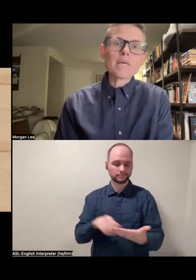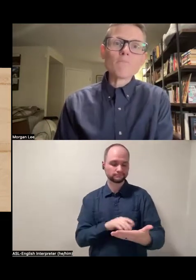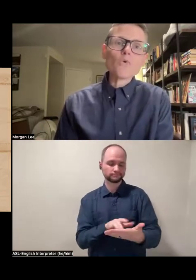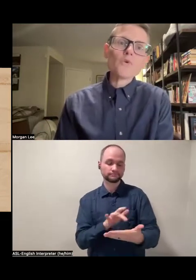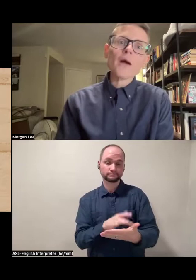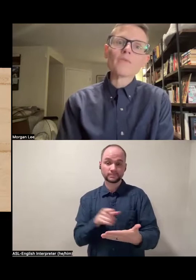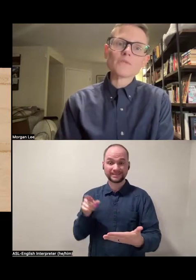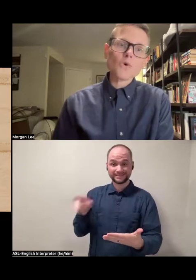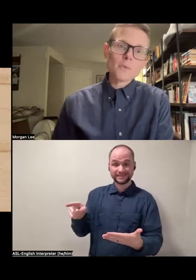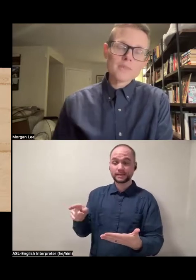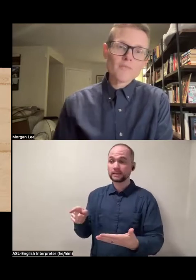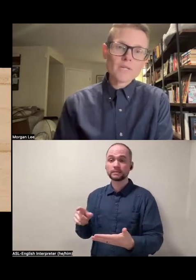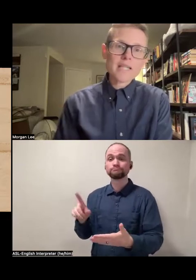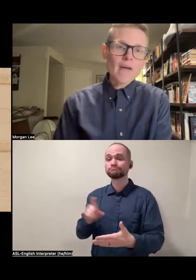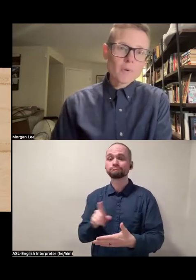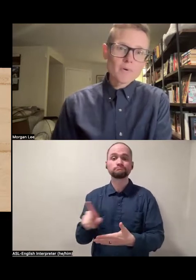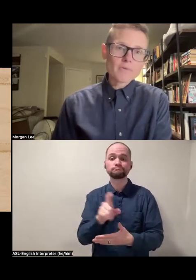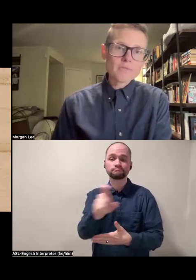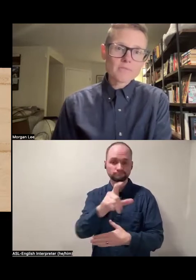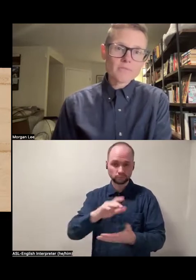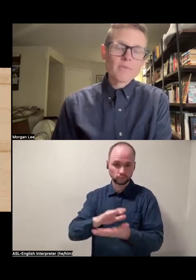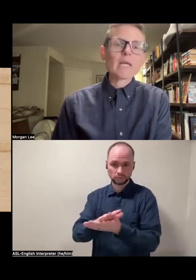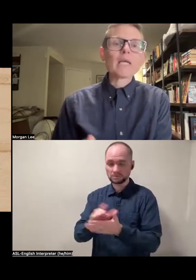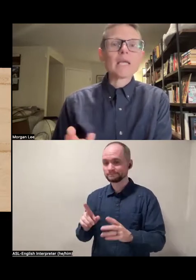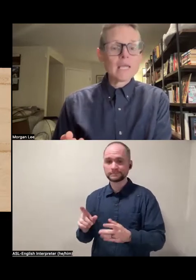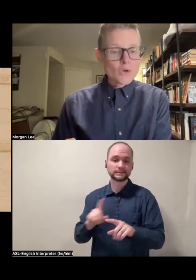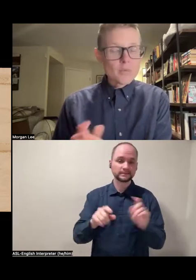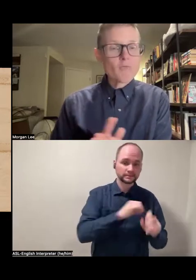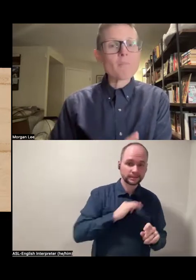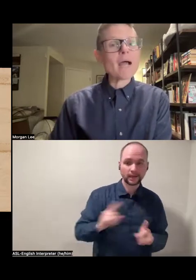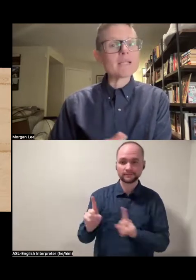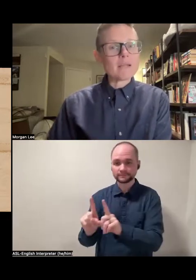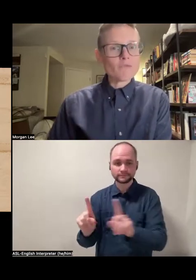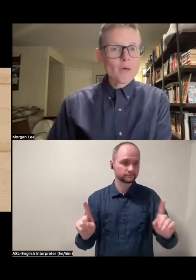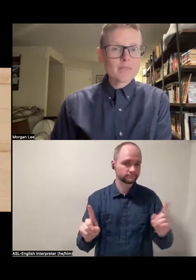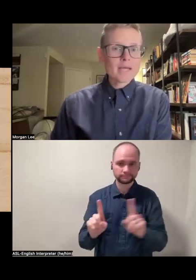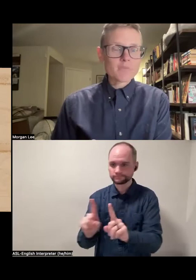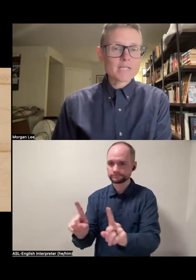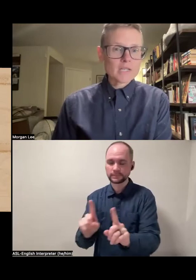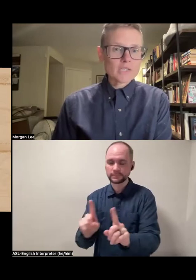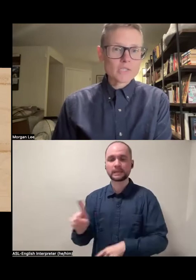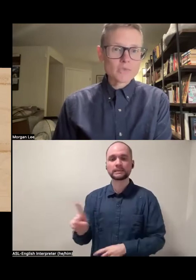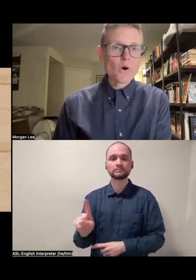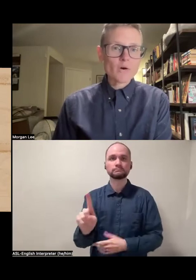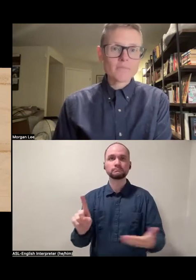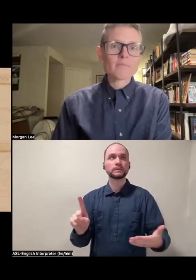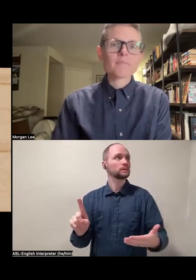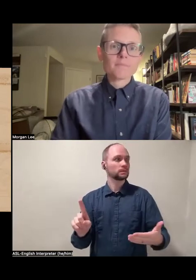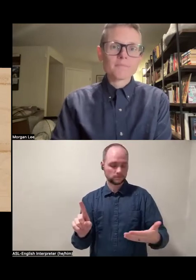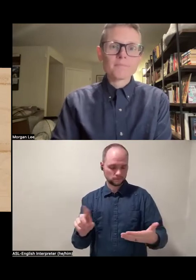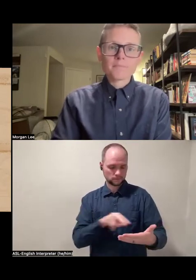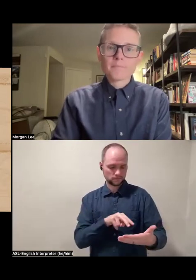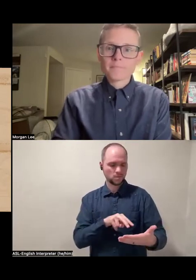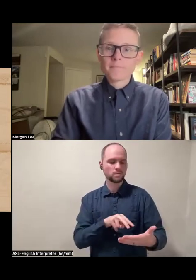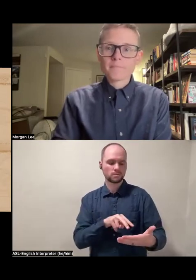So as he moved around the school with different staff members, he could be reminded of what the expectations were.